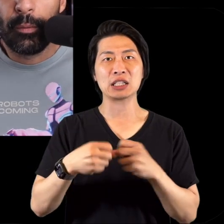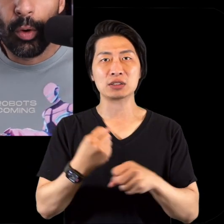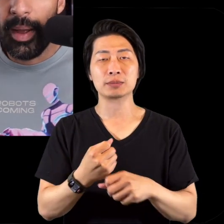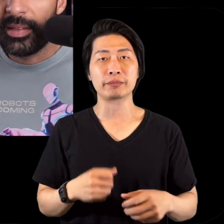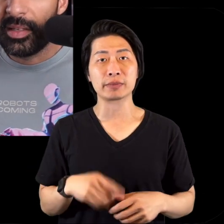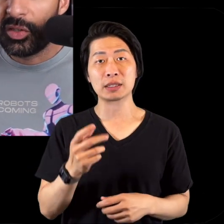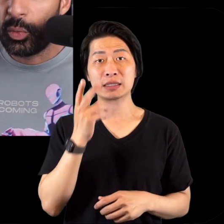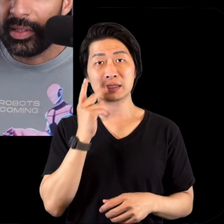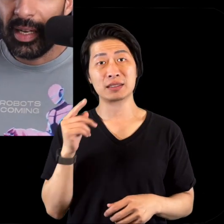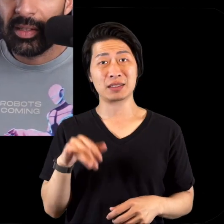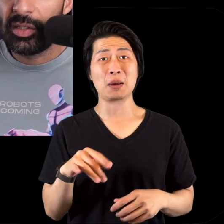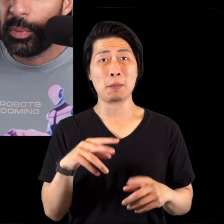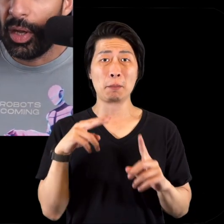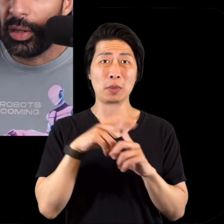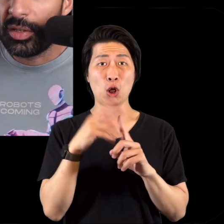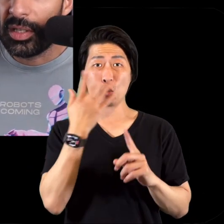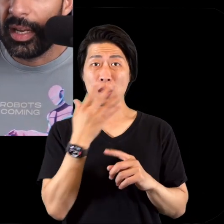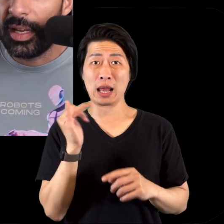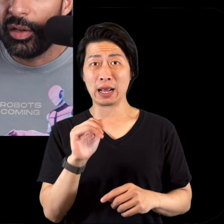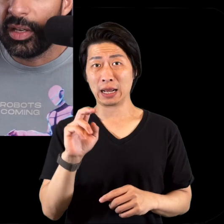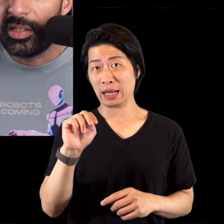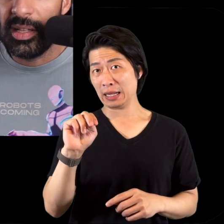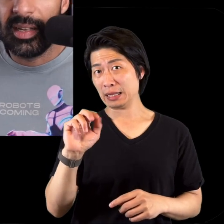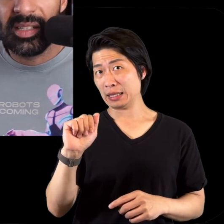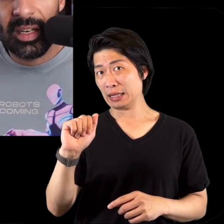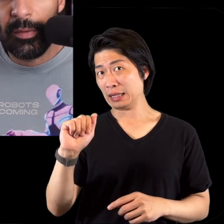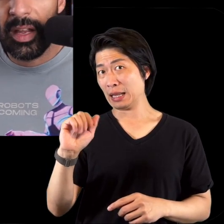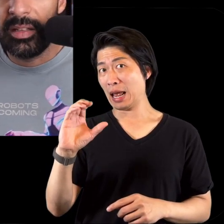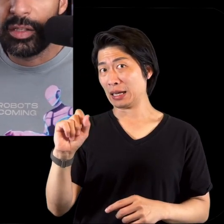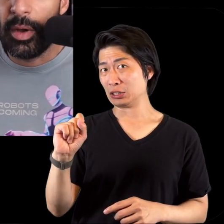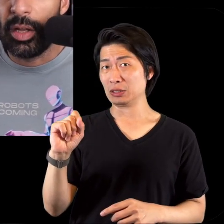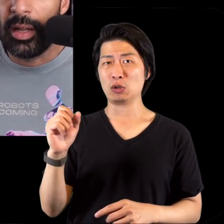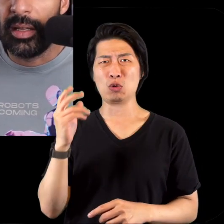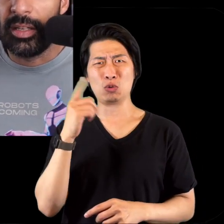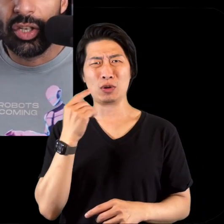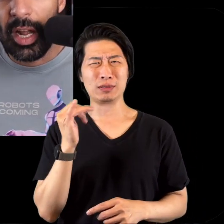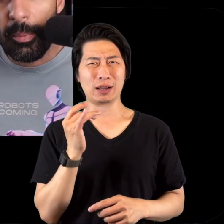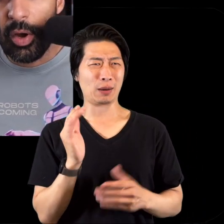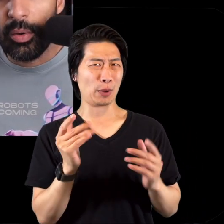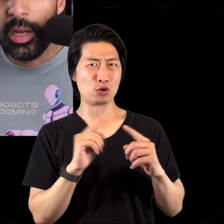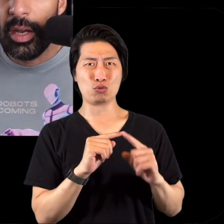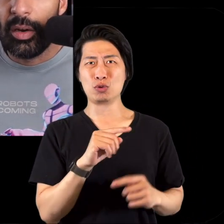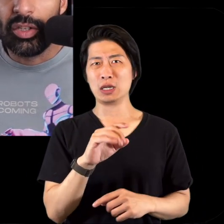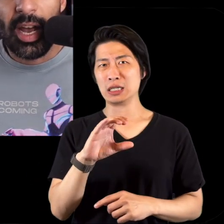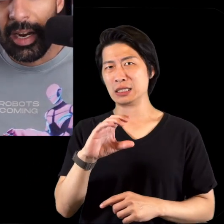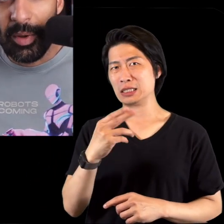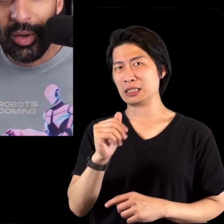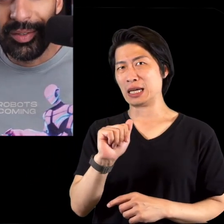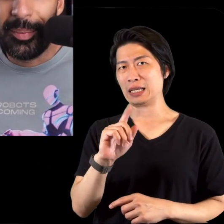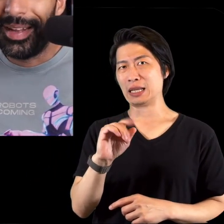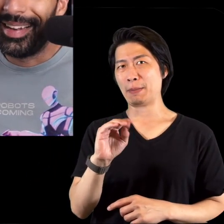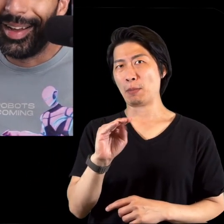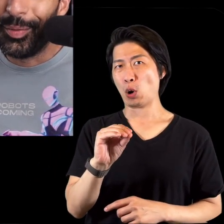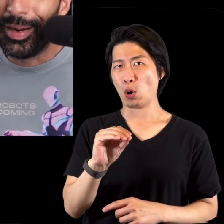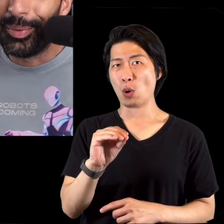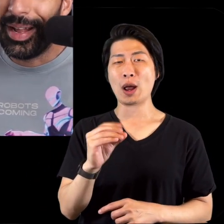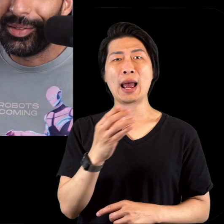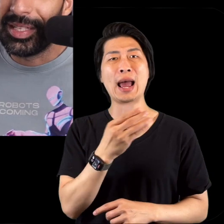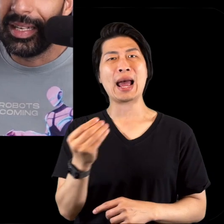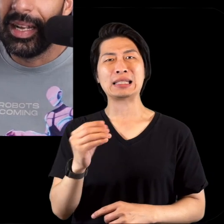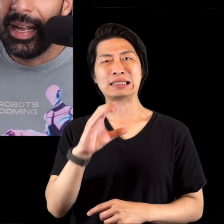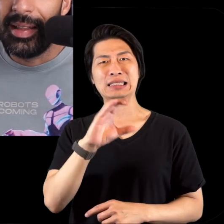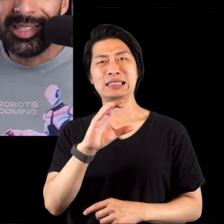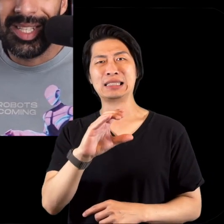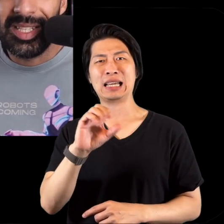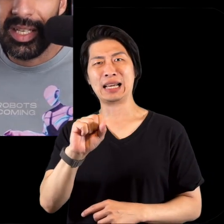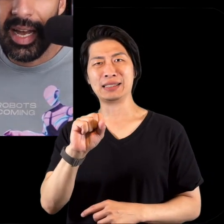with the formats, this is what Tesla's plug looks like, and you can see that it's significantly smaller than the CHAdeMO or CHAdeMO, depending how you want to pronounce